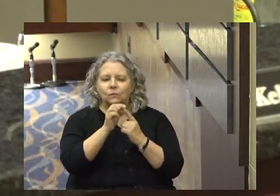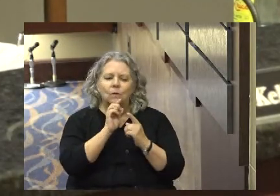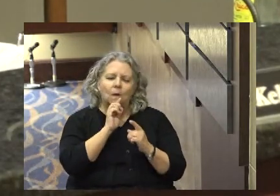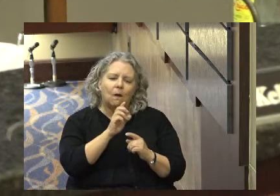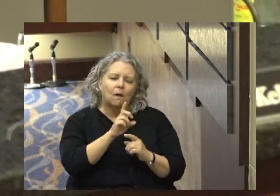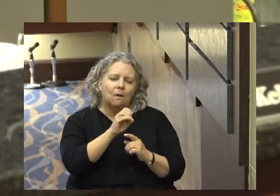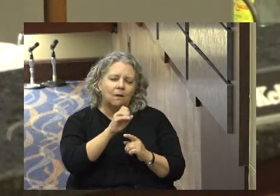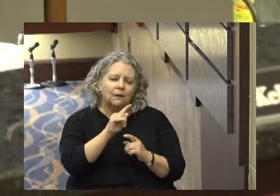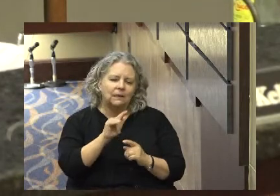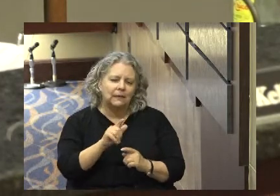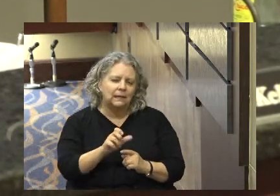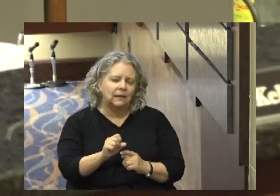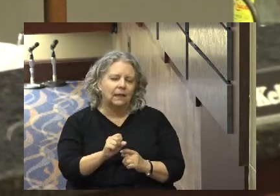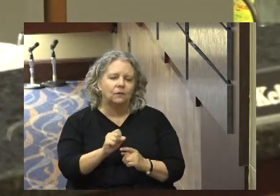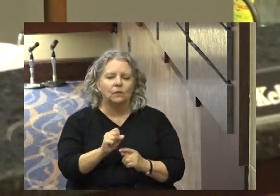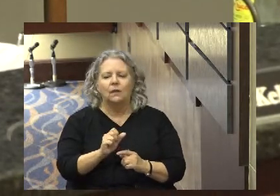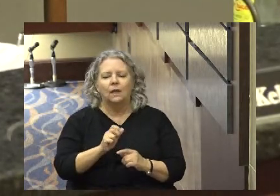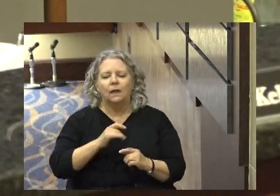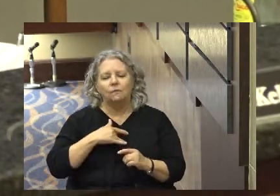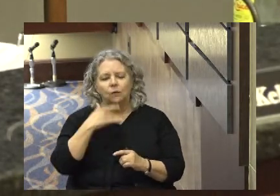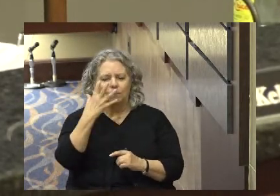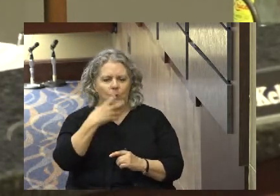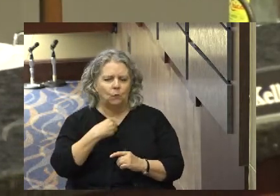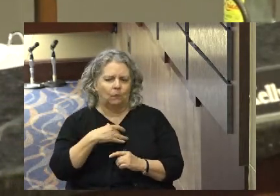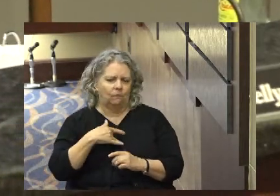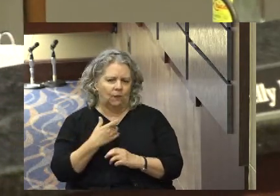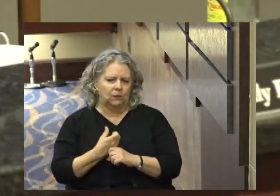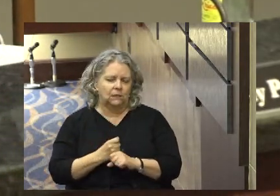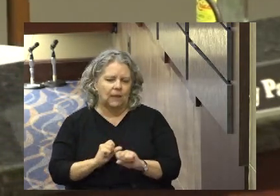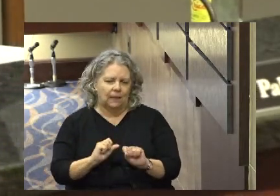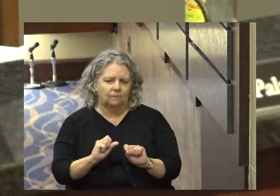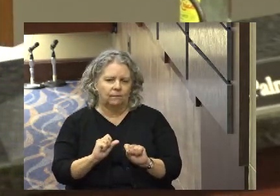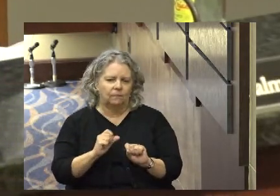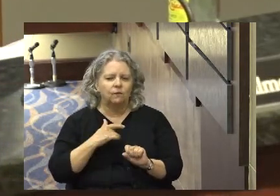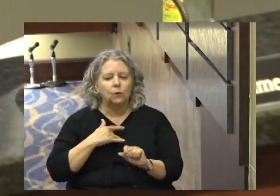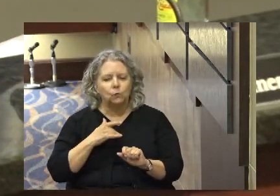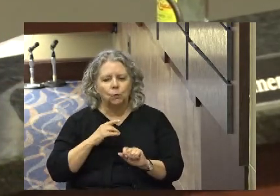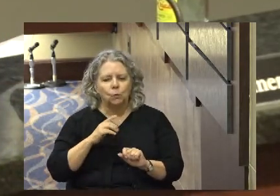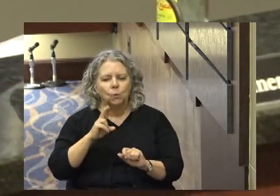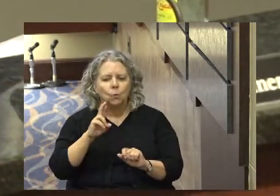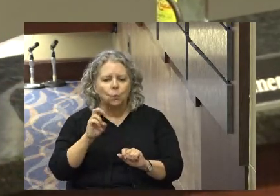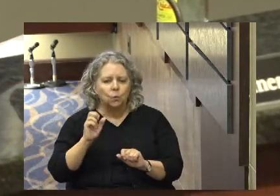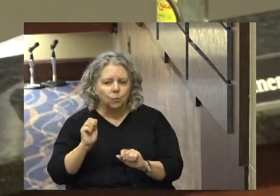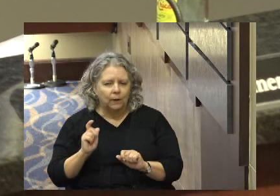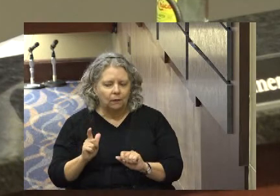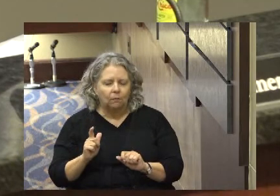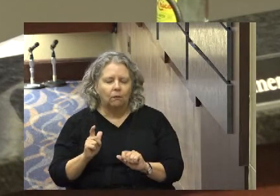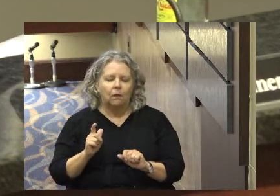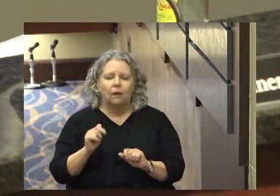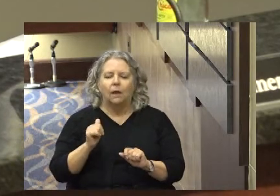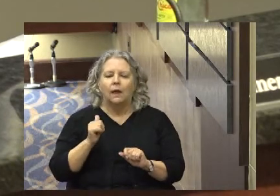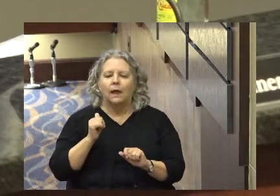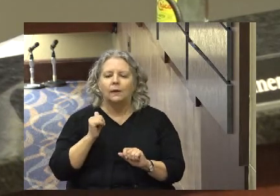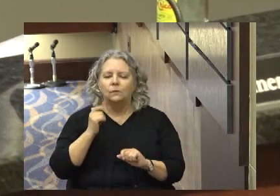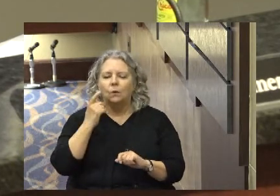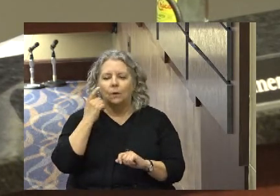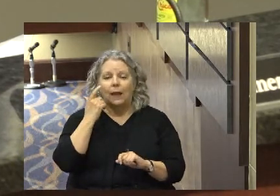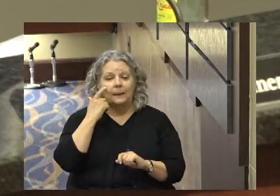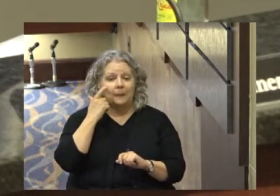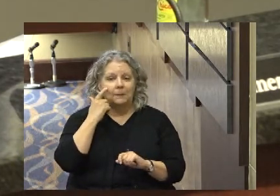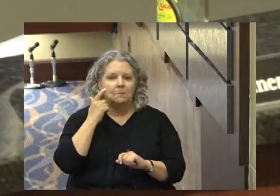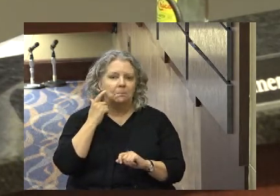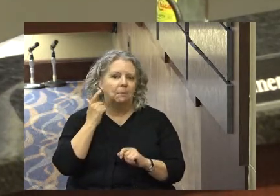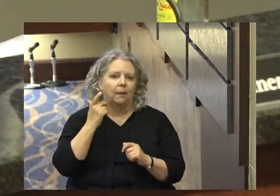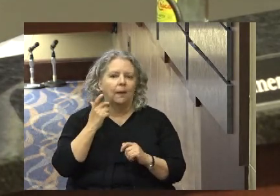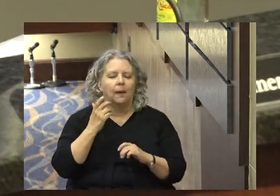safety perceived and real. And so absolutely echo what Councilmember Beerfield said about the underlighting. I would love to see us maybe